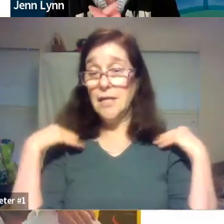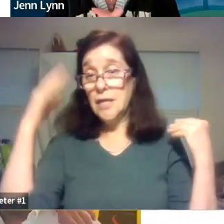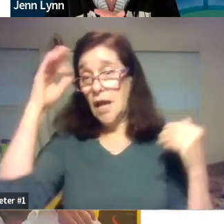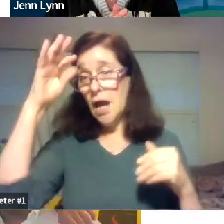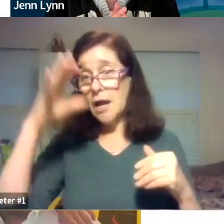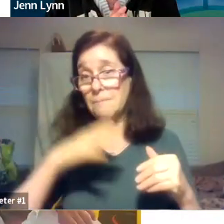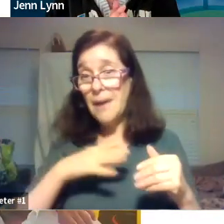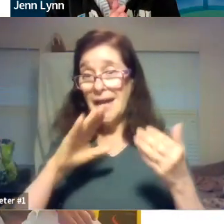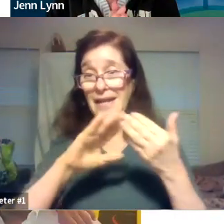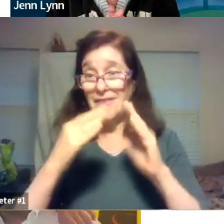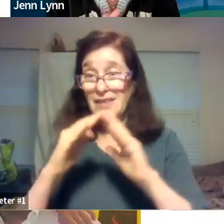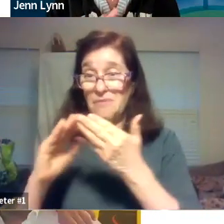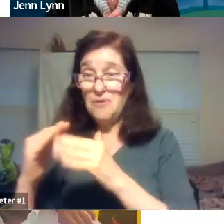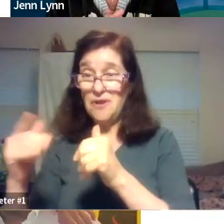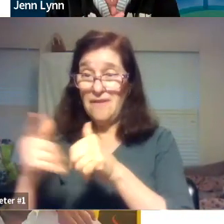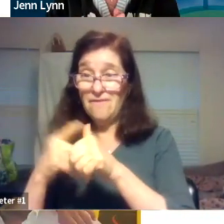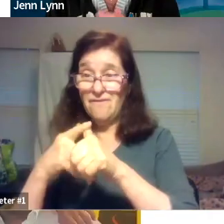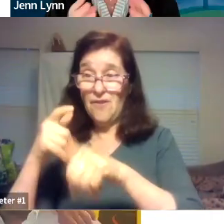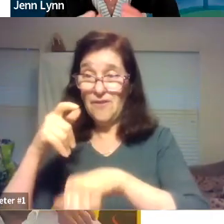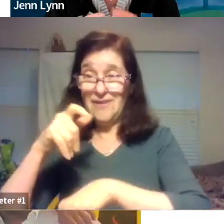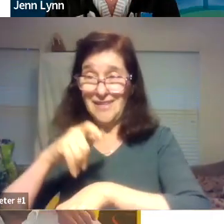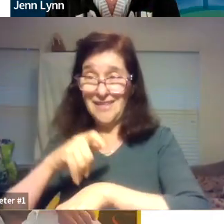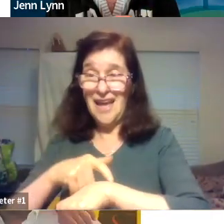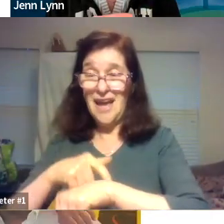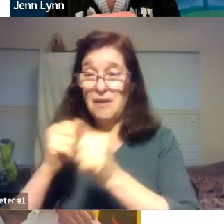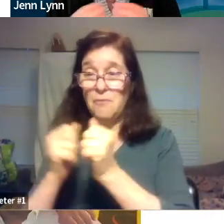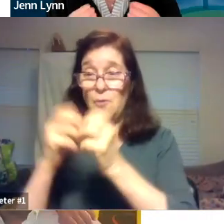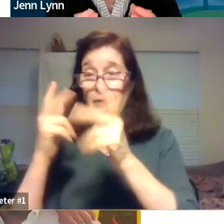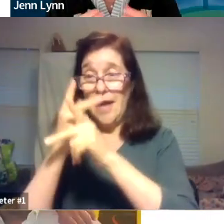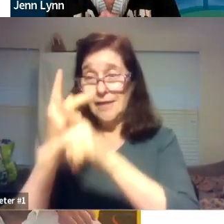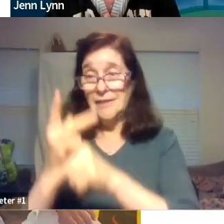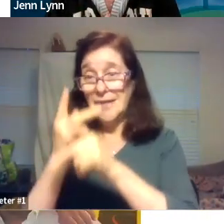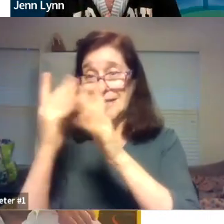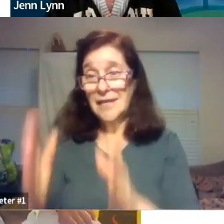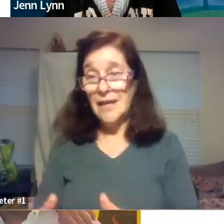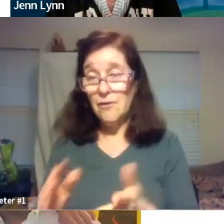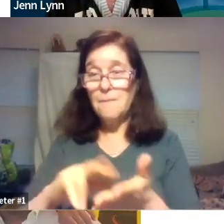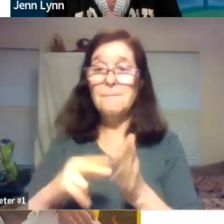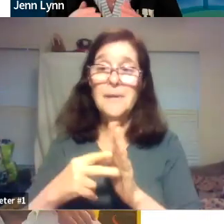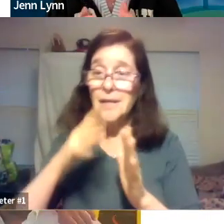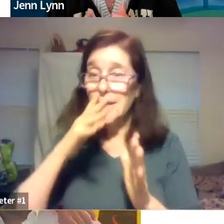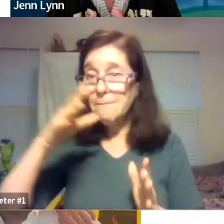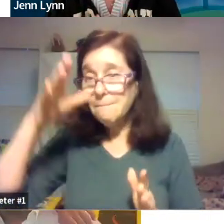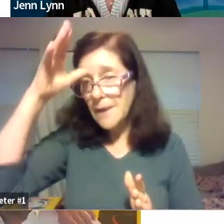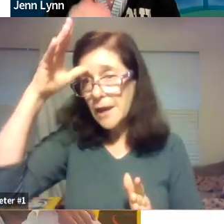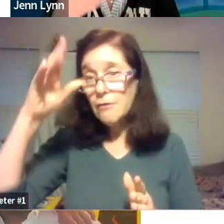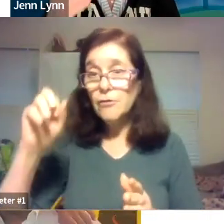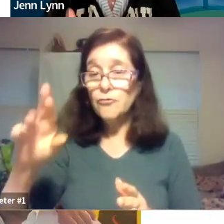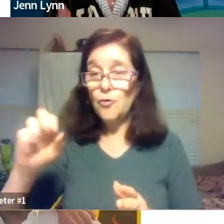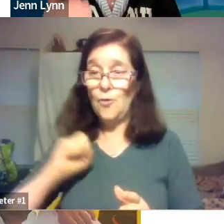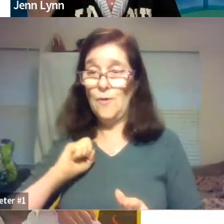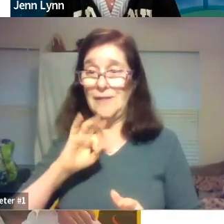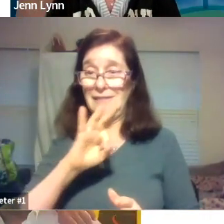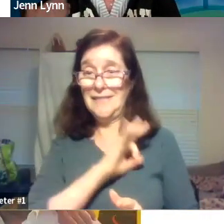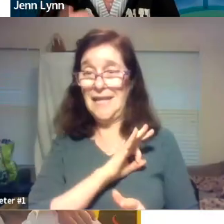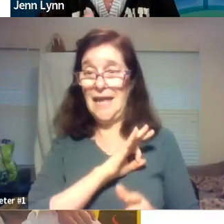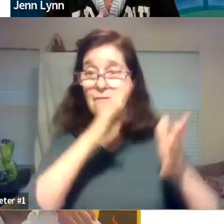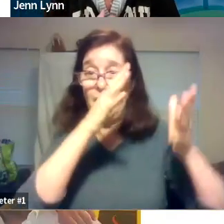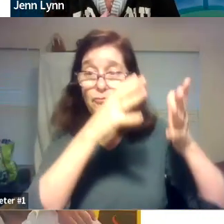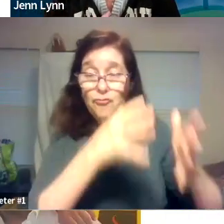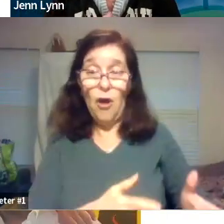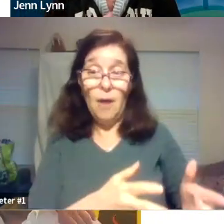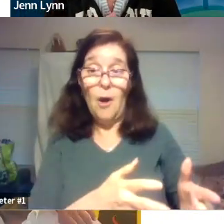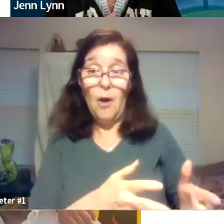in the community for the first time without caregivers, meaning parents or staff, right? This is a drop off and